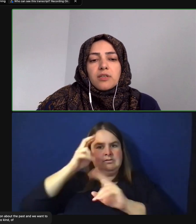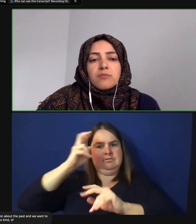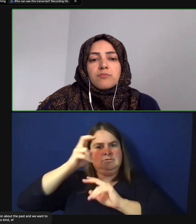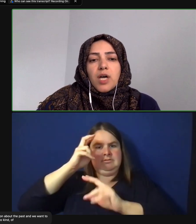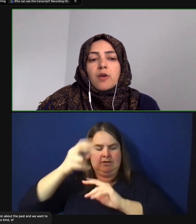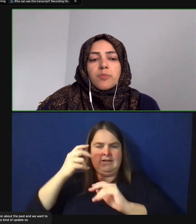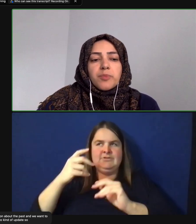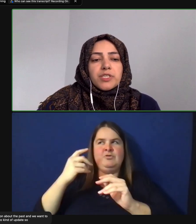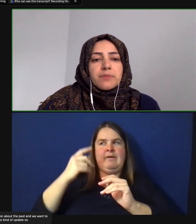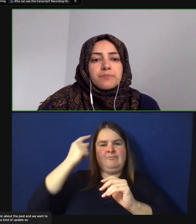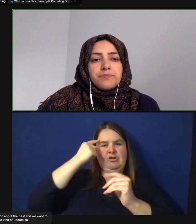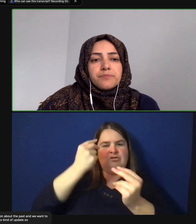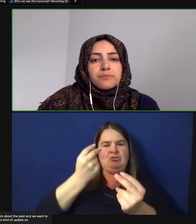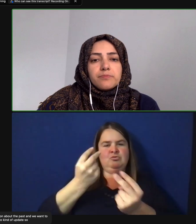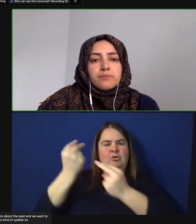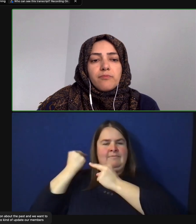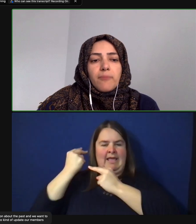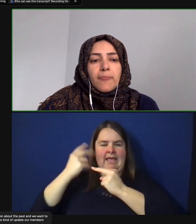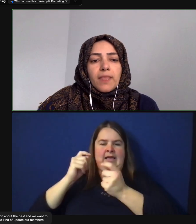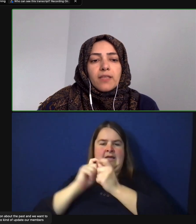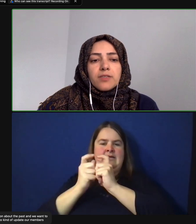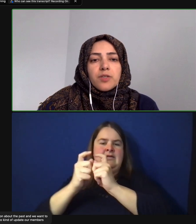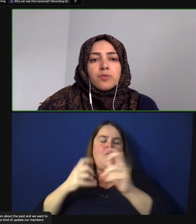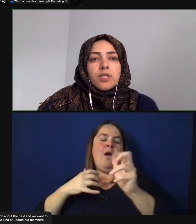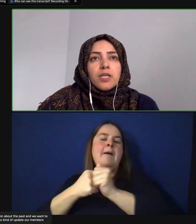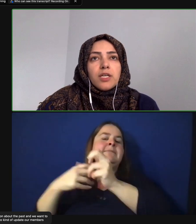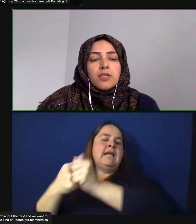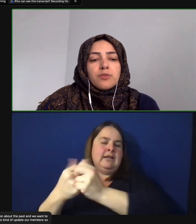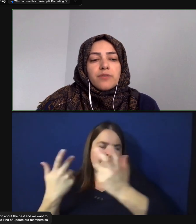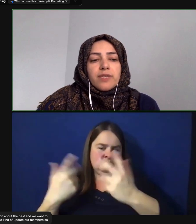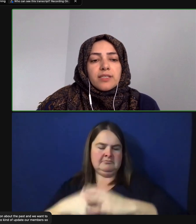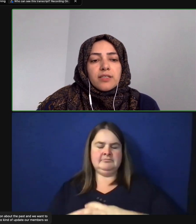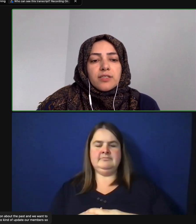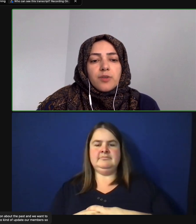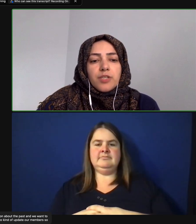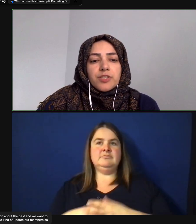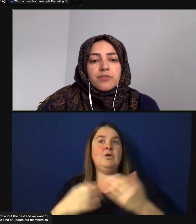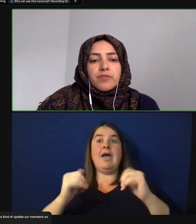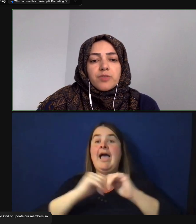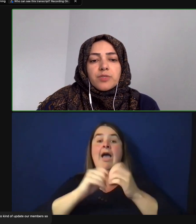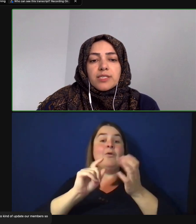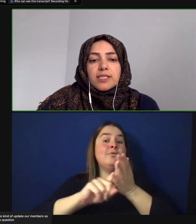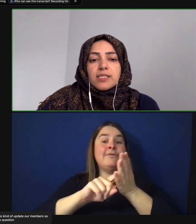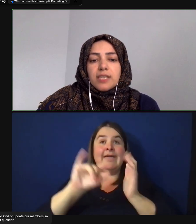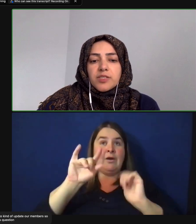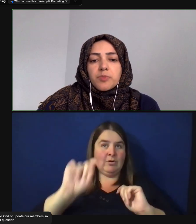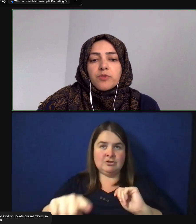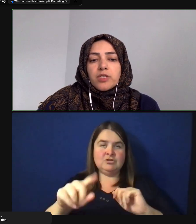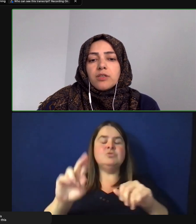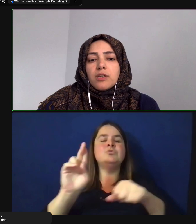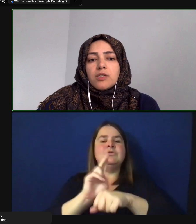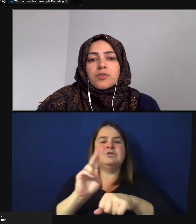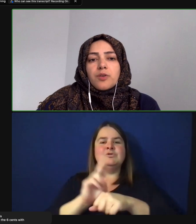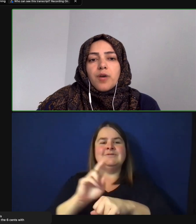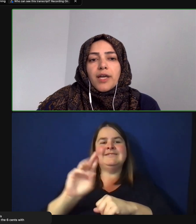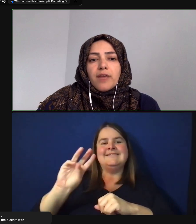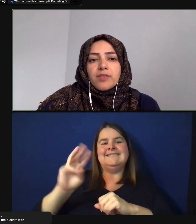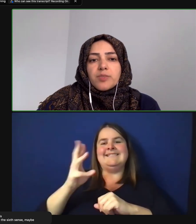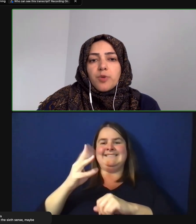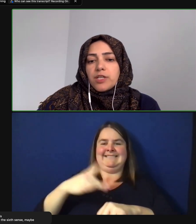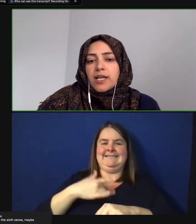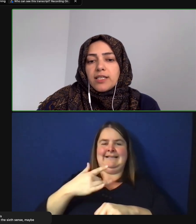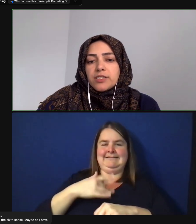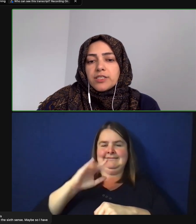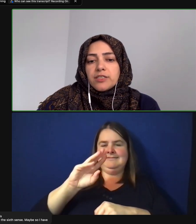update our memories. So to investigate this question, we use the Sixth Sense movie. So I